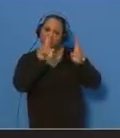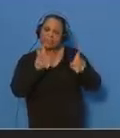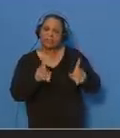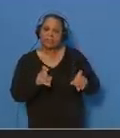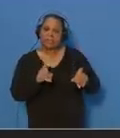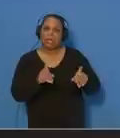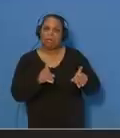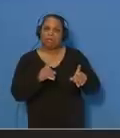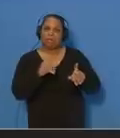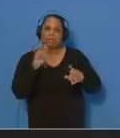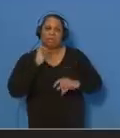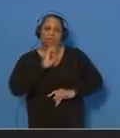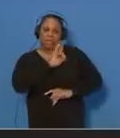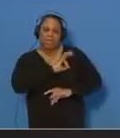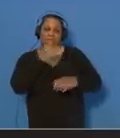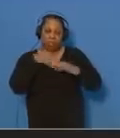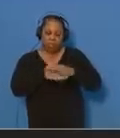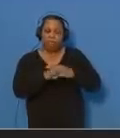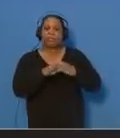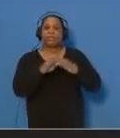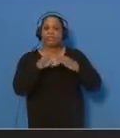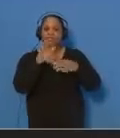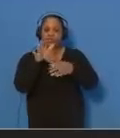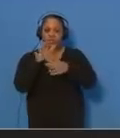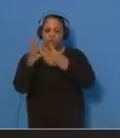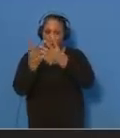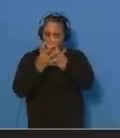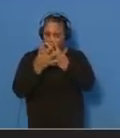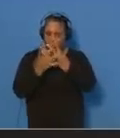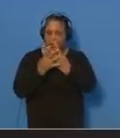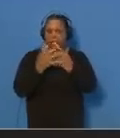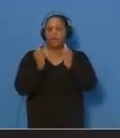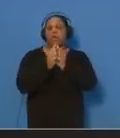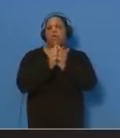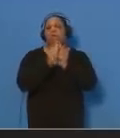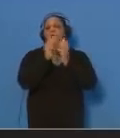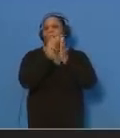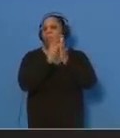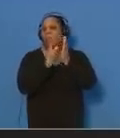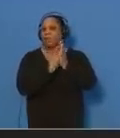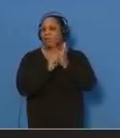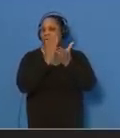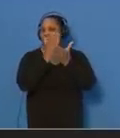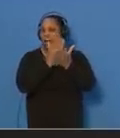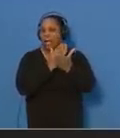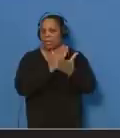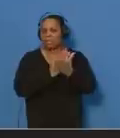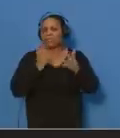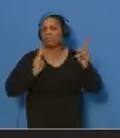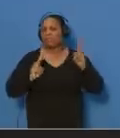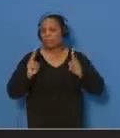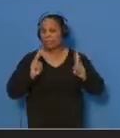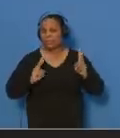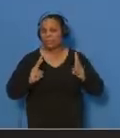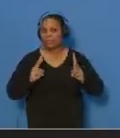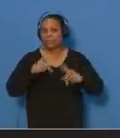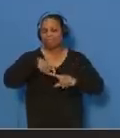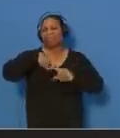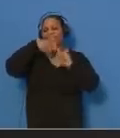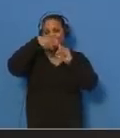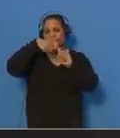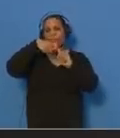being allowed into the facilities. In accordance with the legislative guidelines, visits at the correctional facilities remain